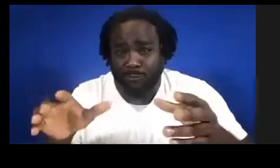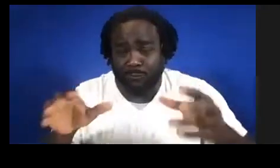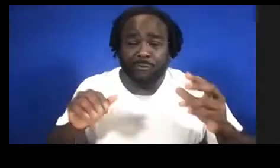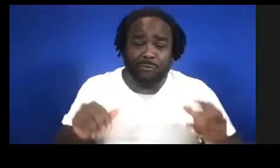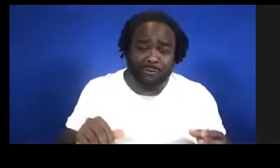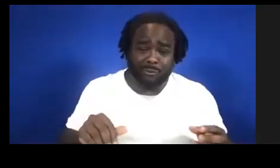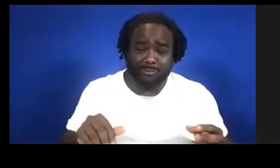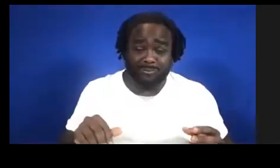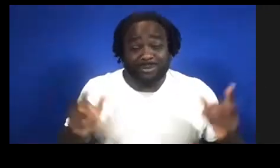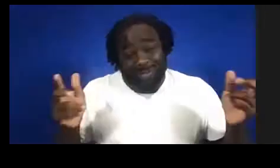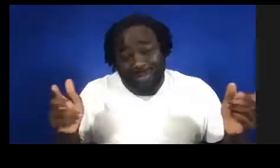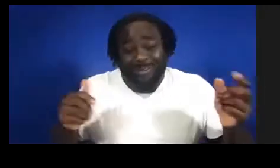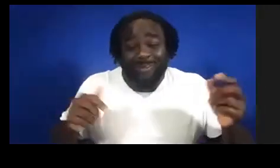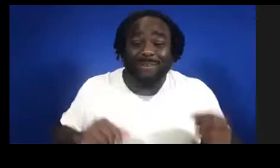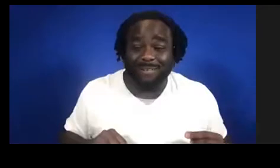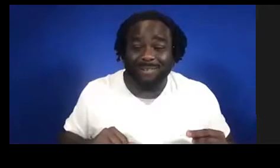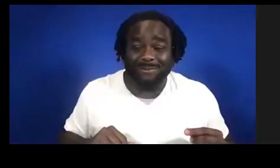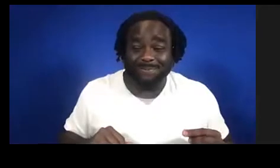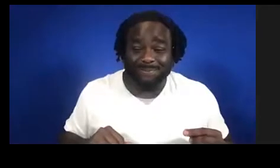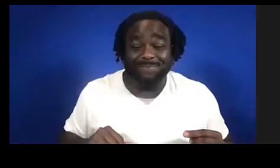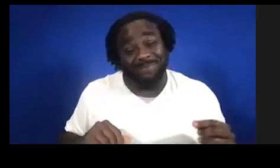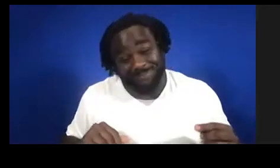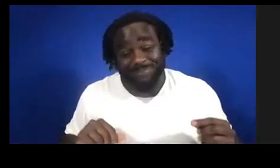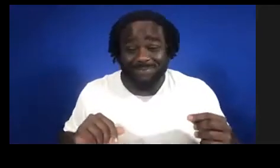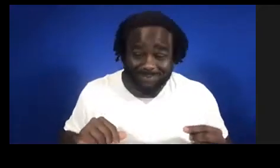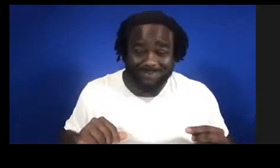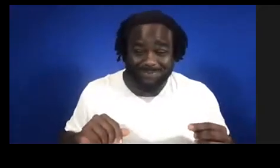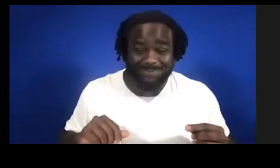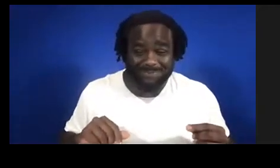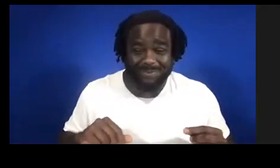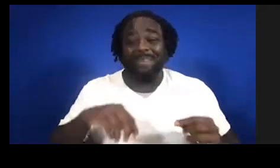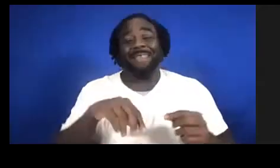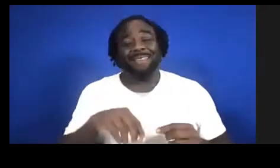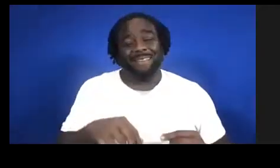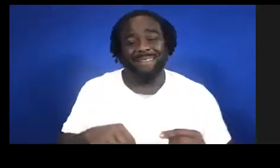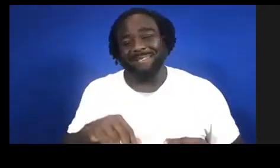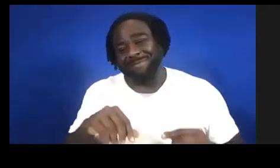So we invite him to the cookout. He get to show up. It's all good.